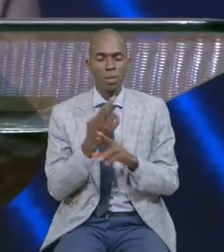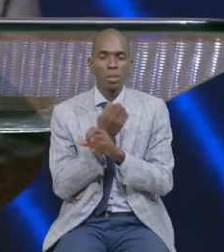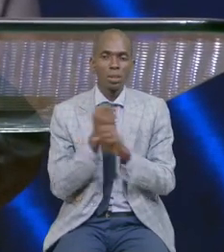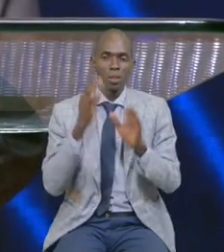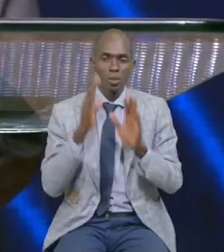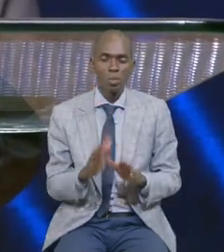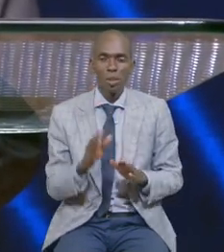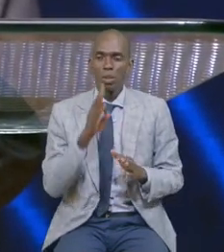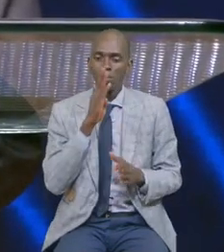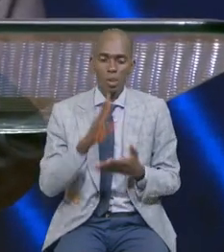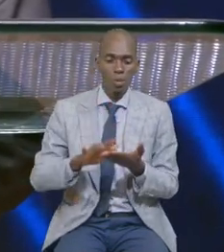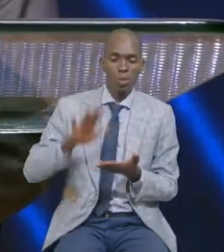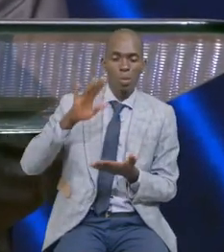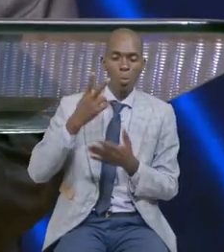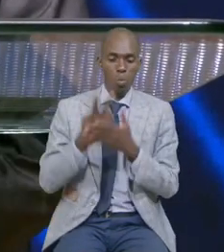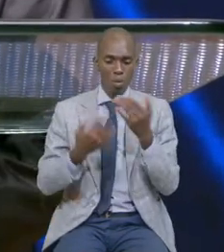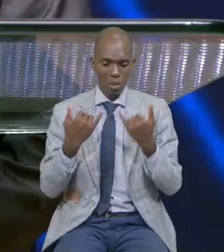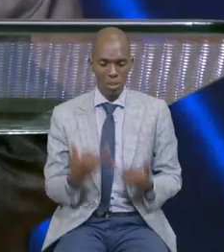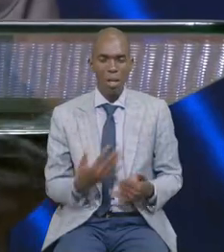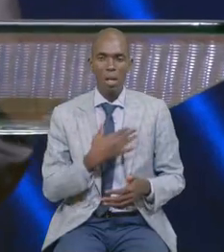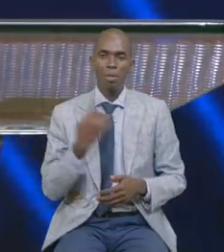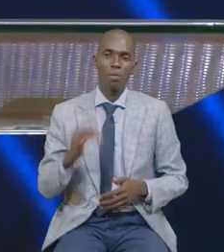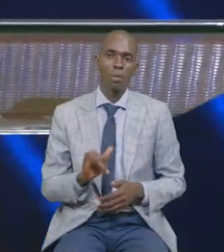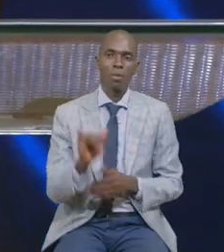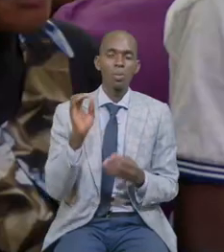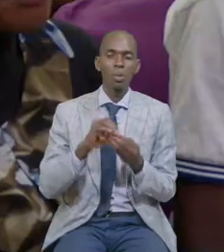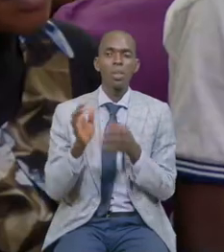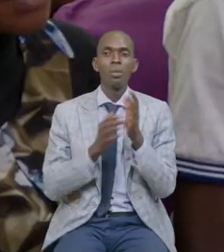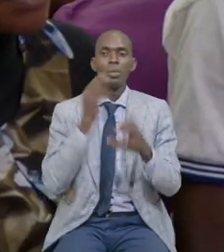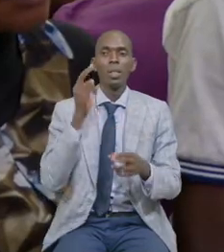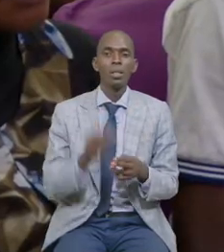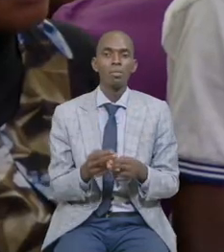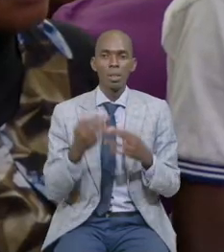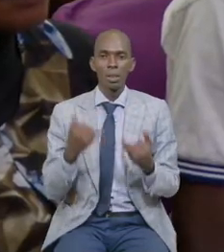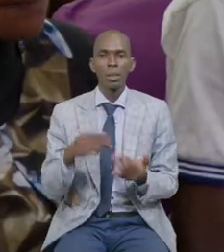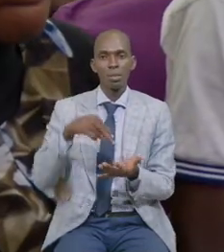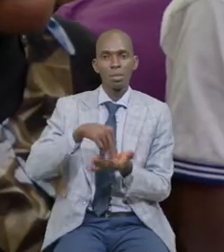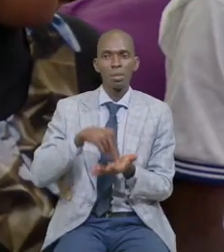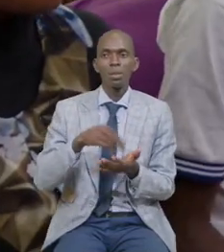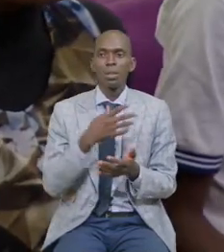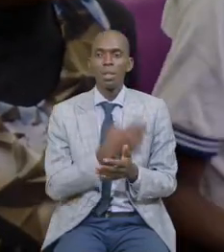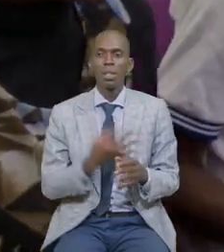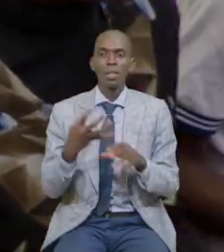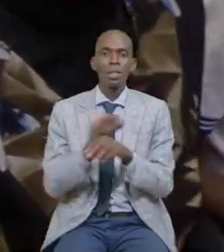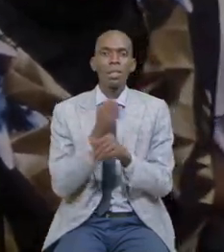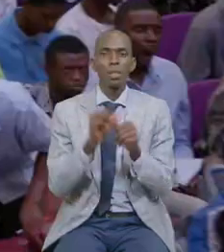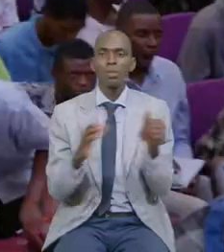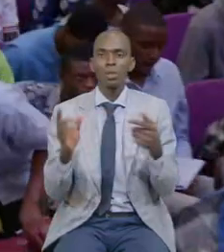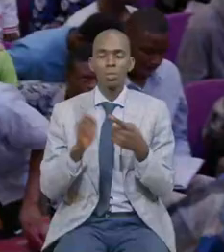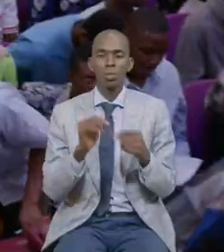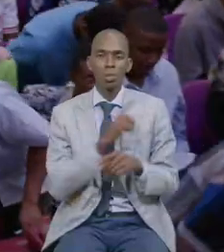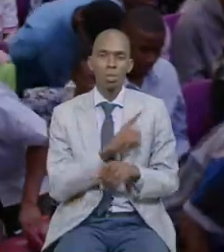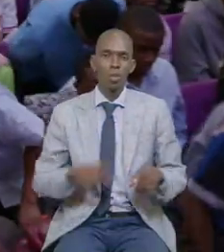glory but now and forevermore in Jesus name that's right now and take everything we have lunch